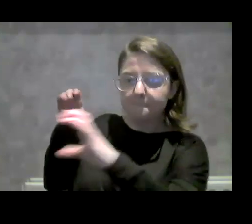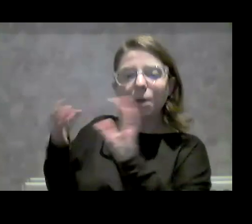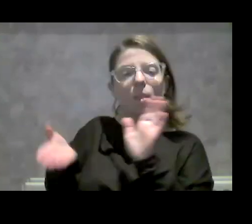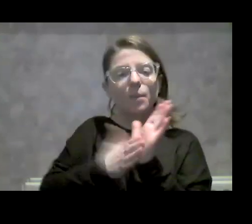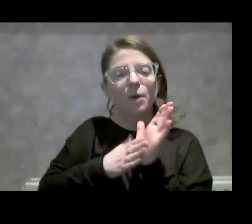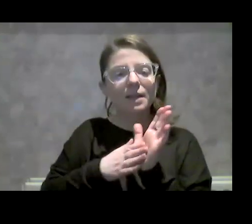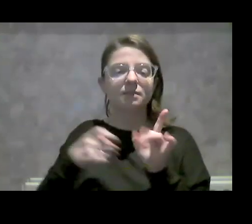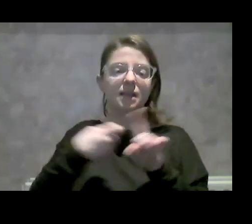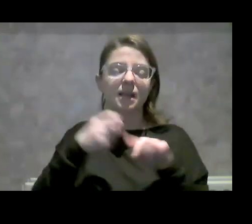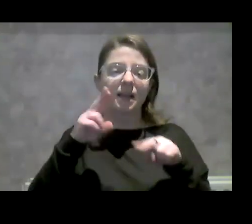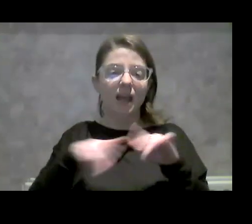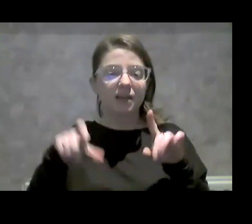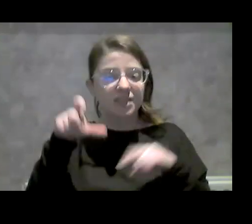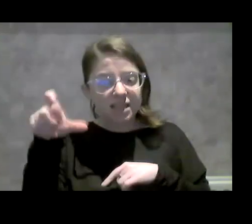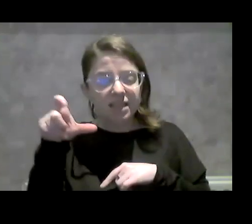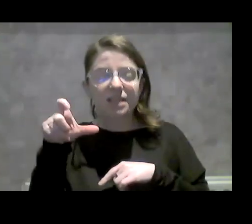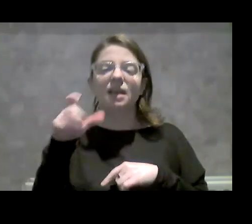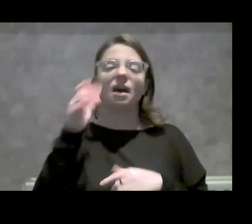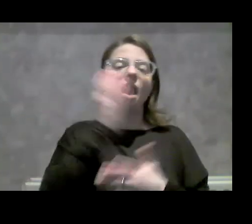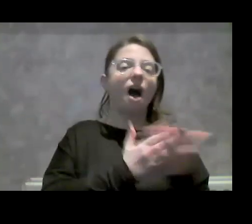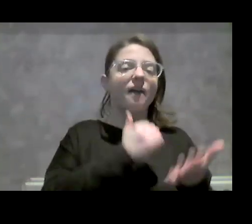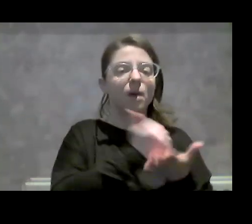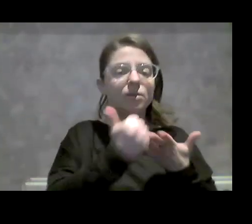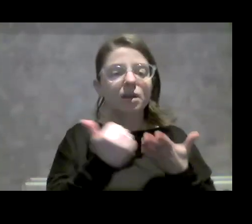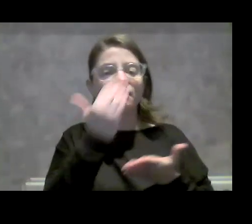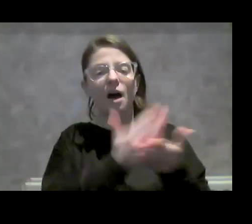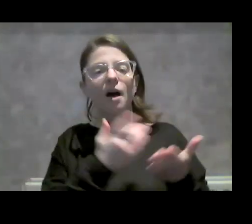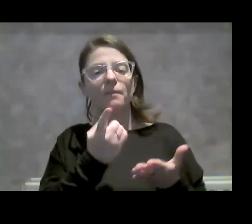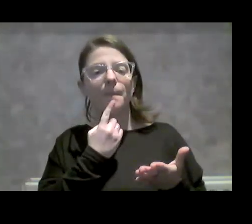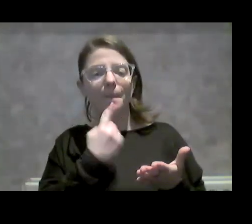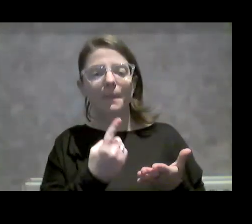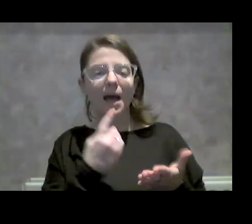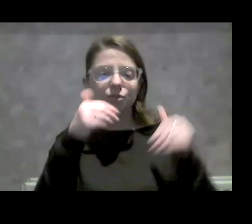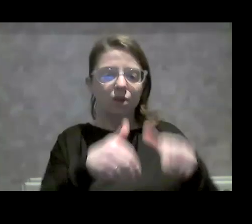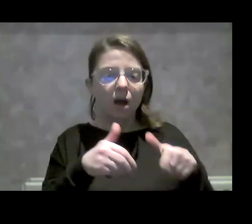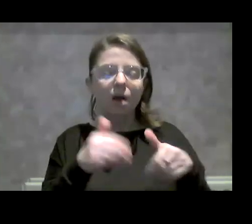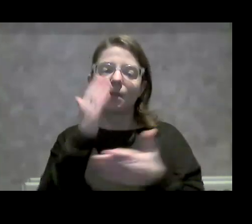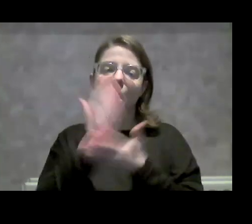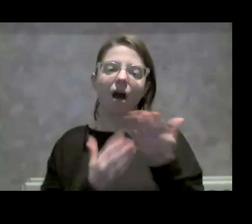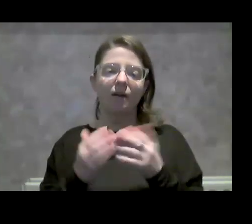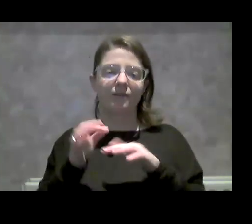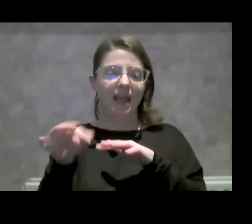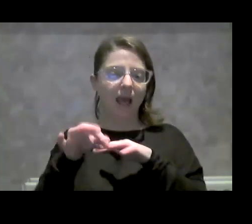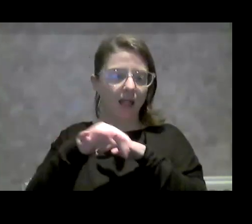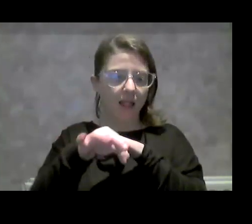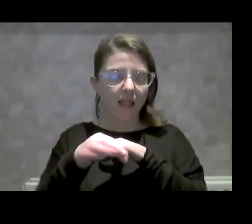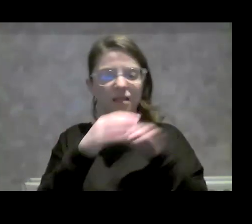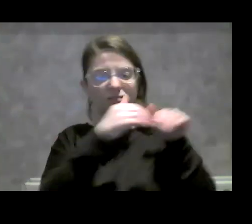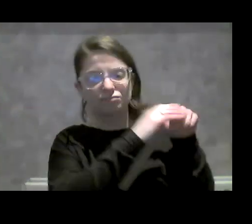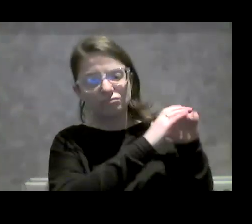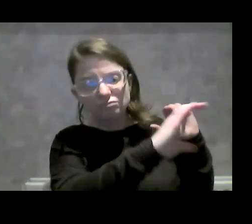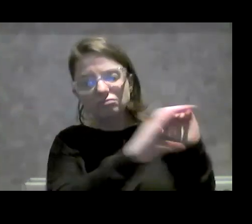KFC, past a closed down half post office, half pound shop, half nail salon. Some